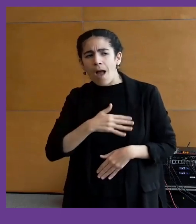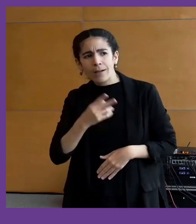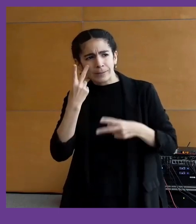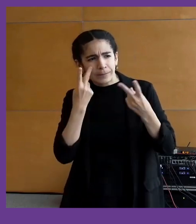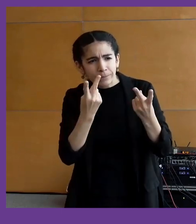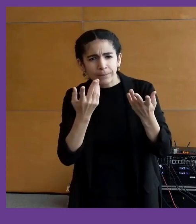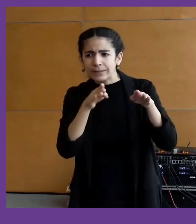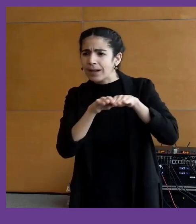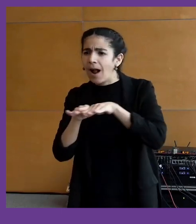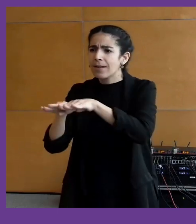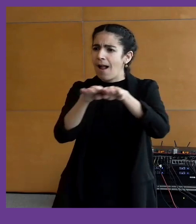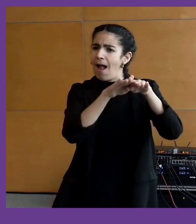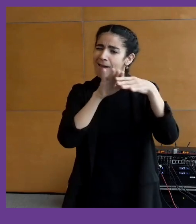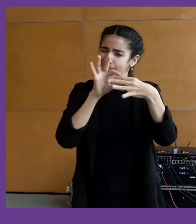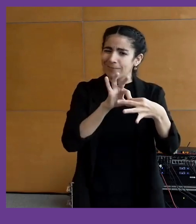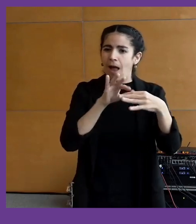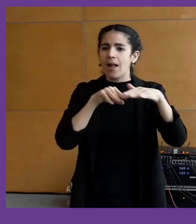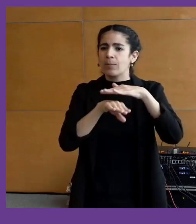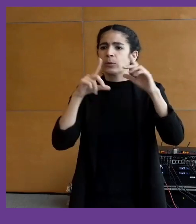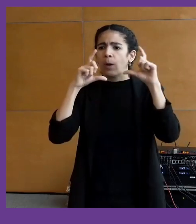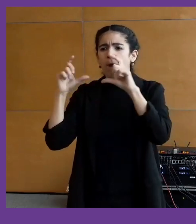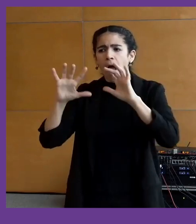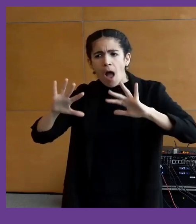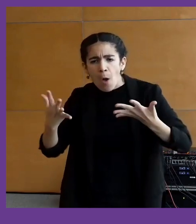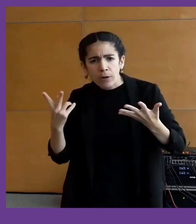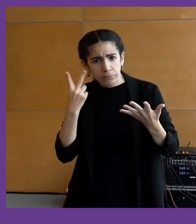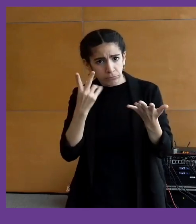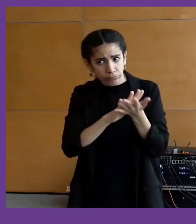collaboration from Ilunion Accessibility.